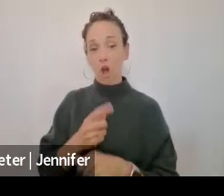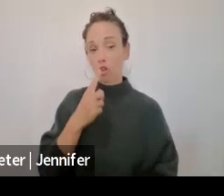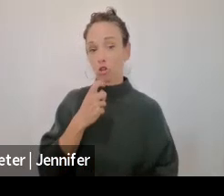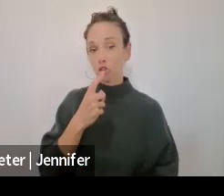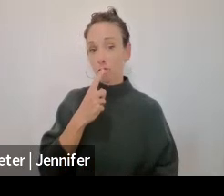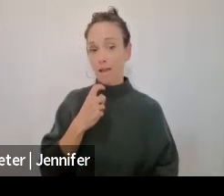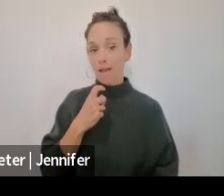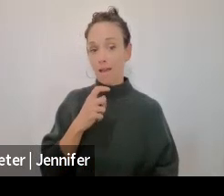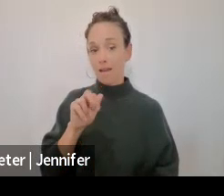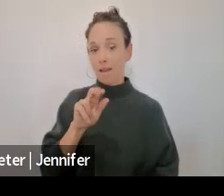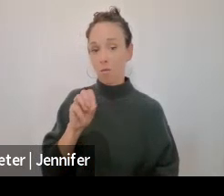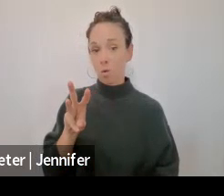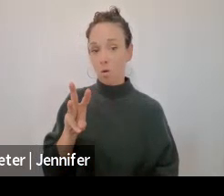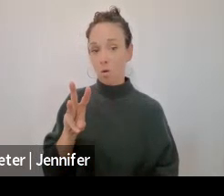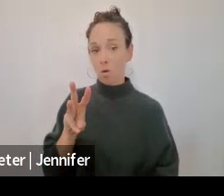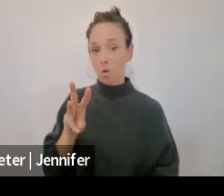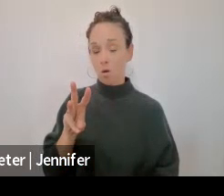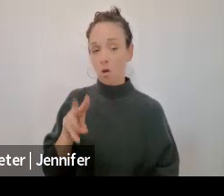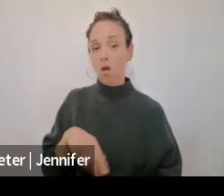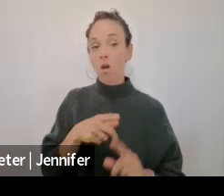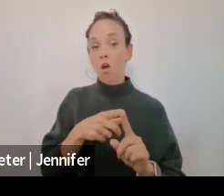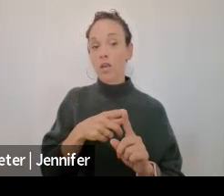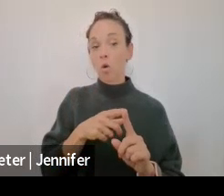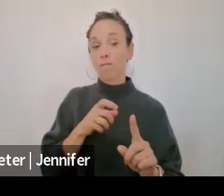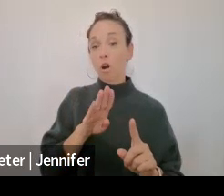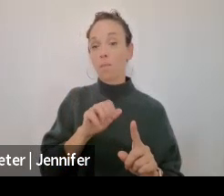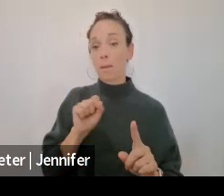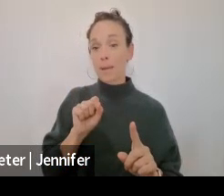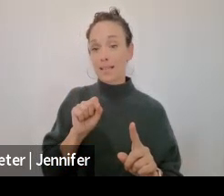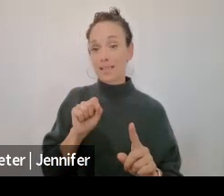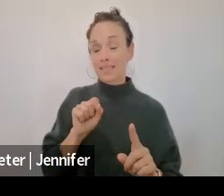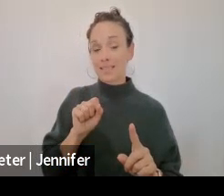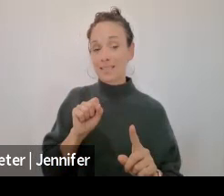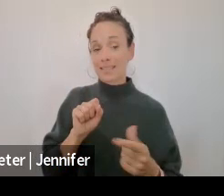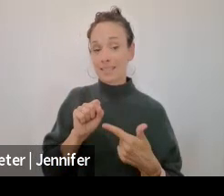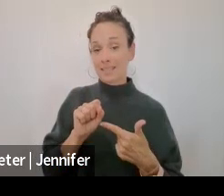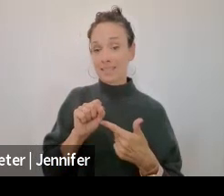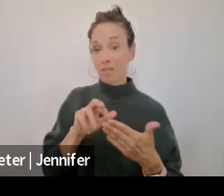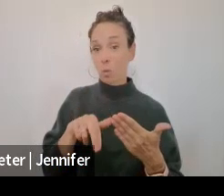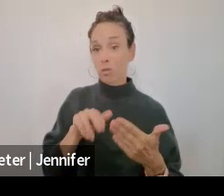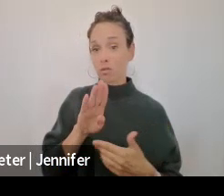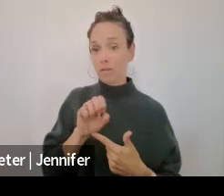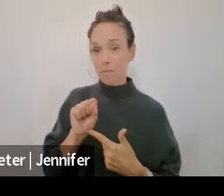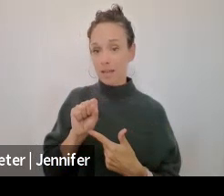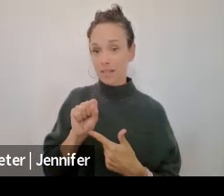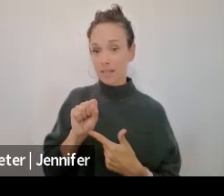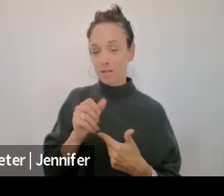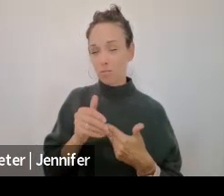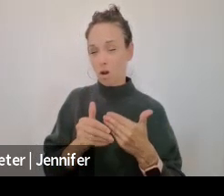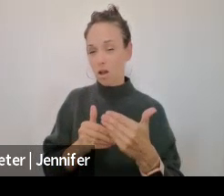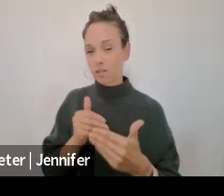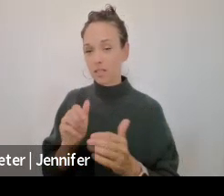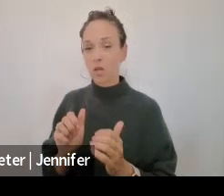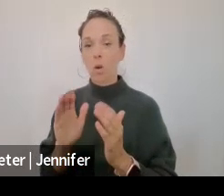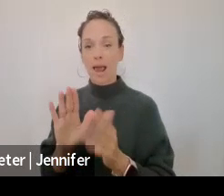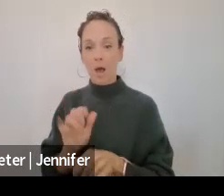Review 360, we can move from the best results to a process that will allow us to set up a behavior plan to support